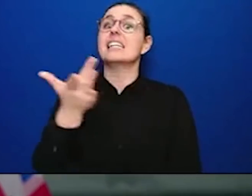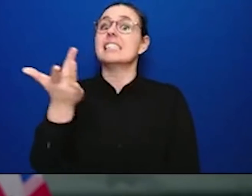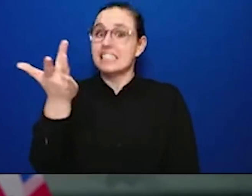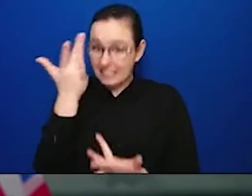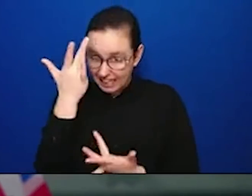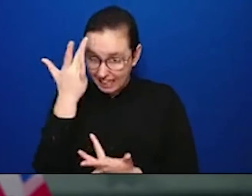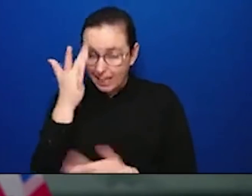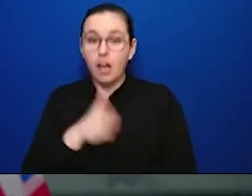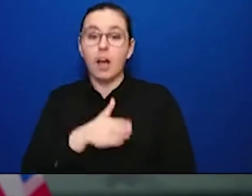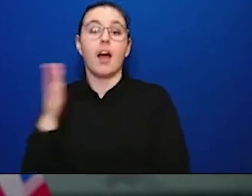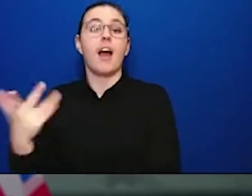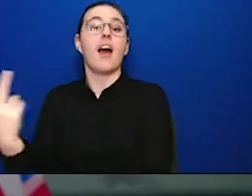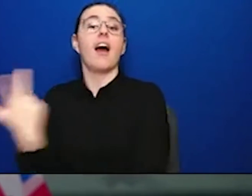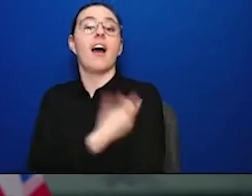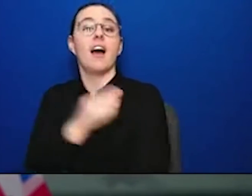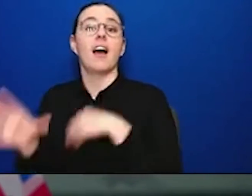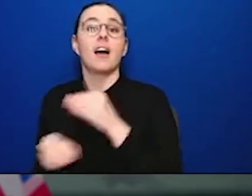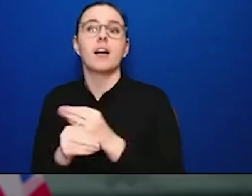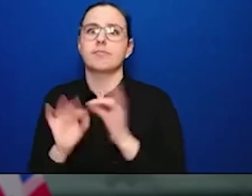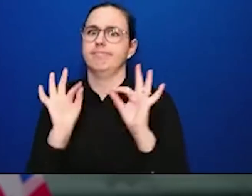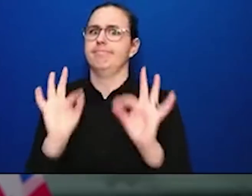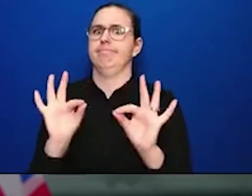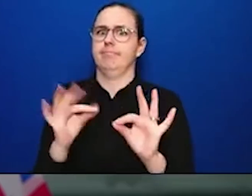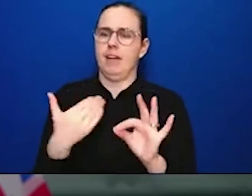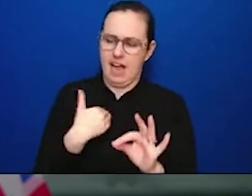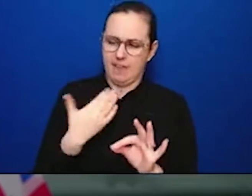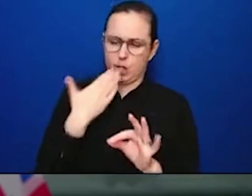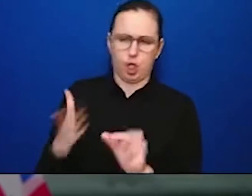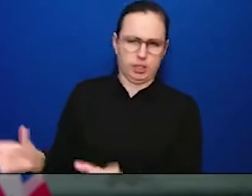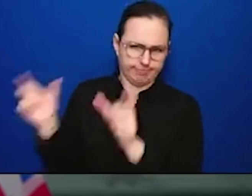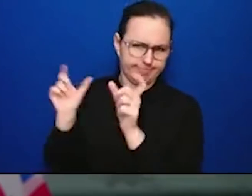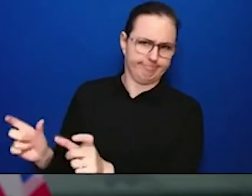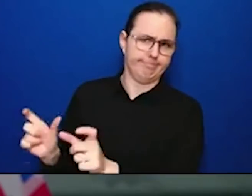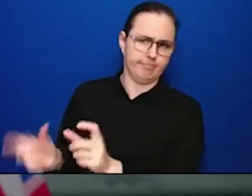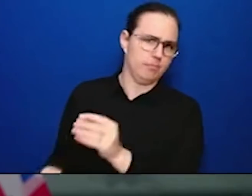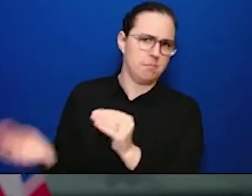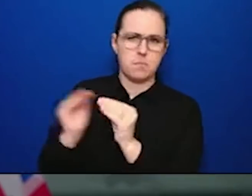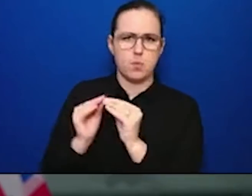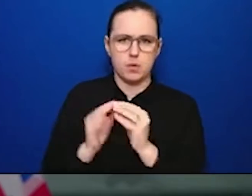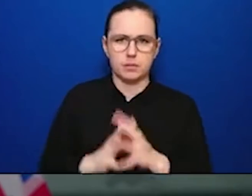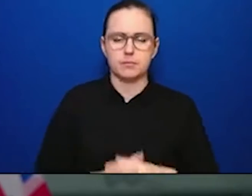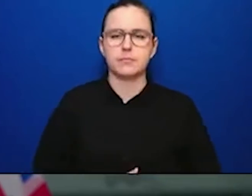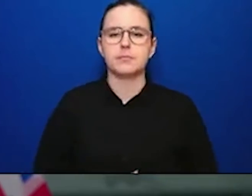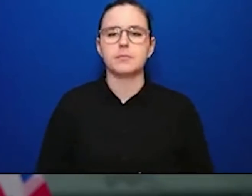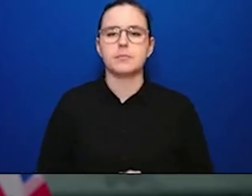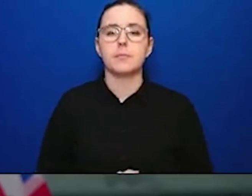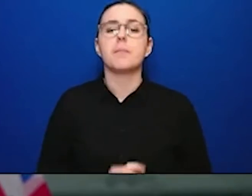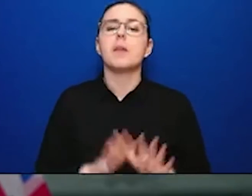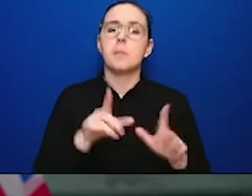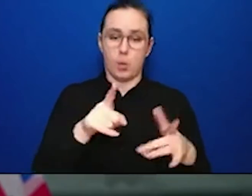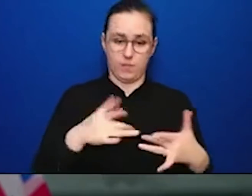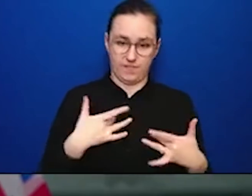with that. And any time after you're starting to feel better, you can get the booster shot.